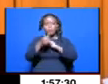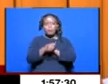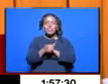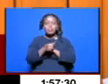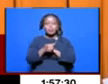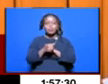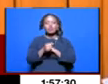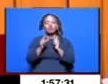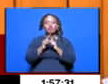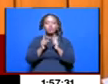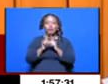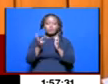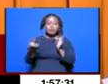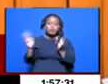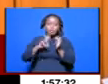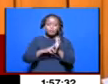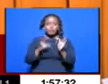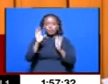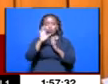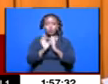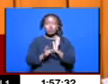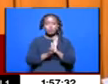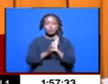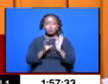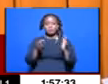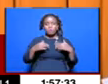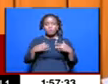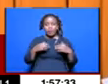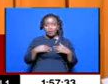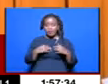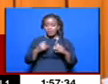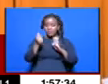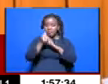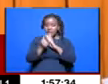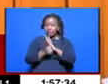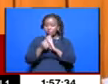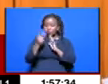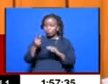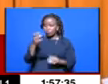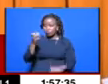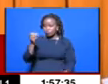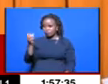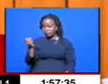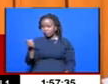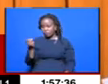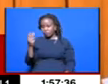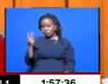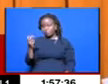repealed Constitution provided in Articles 255 of the 2010 Constitution,